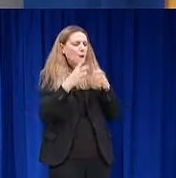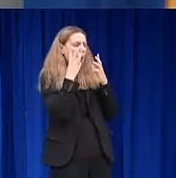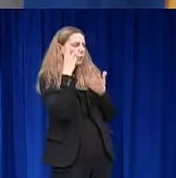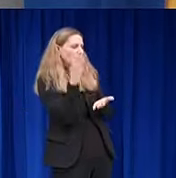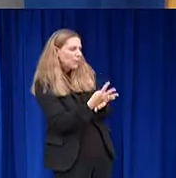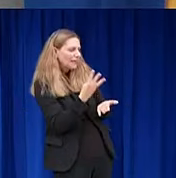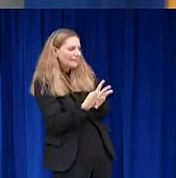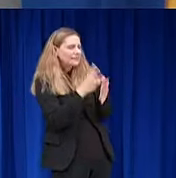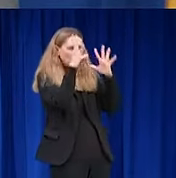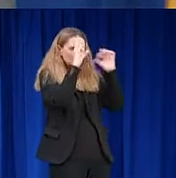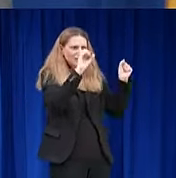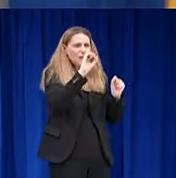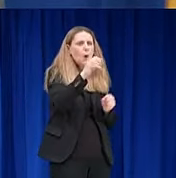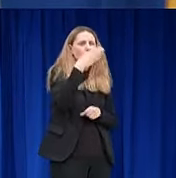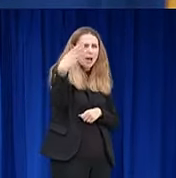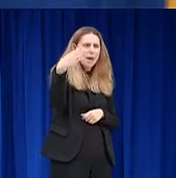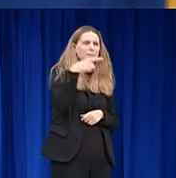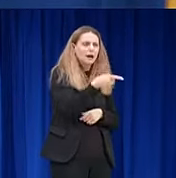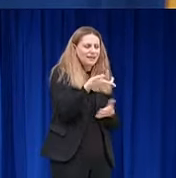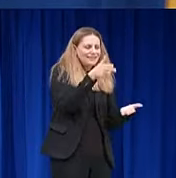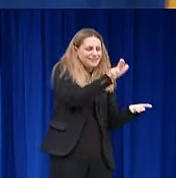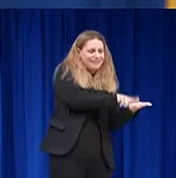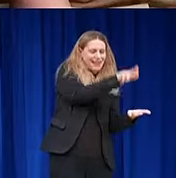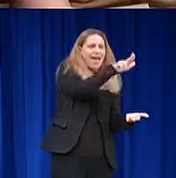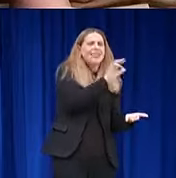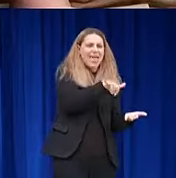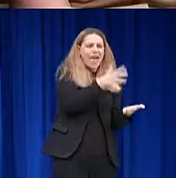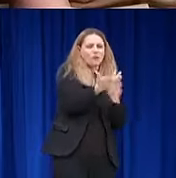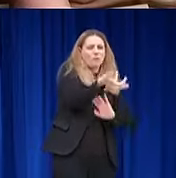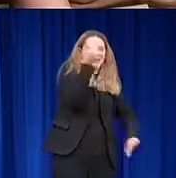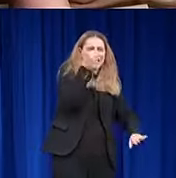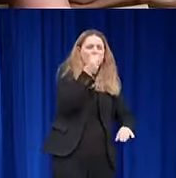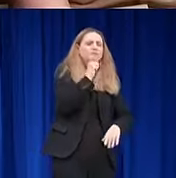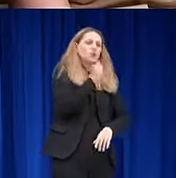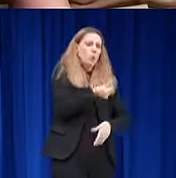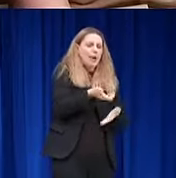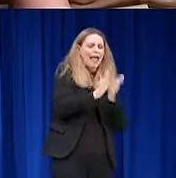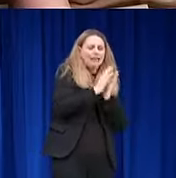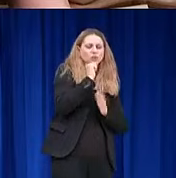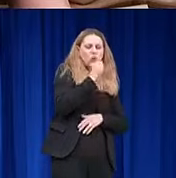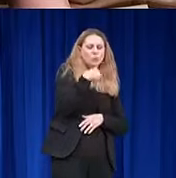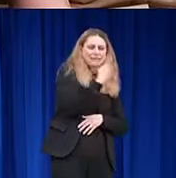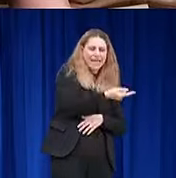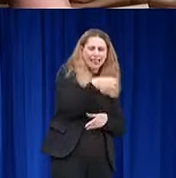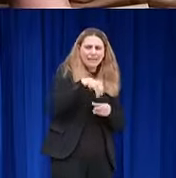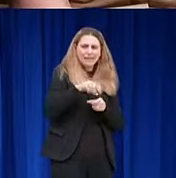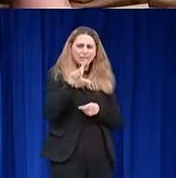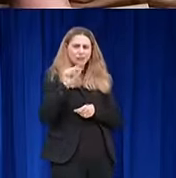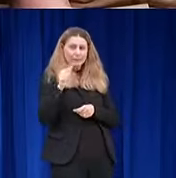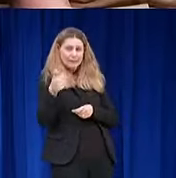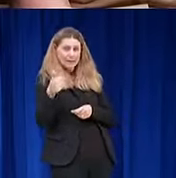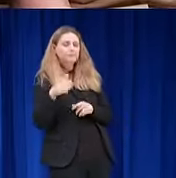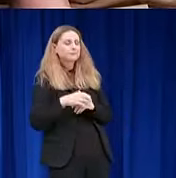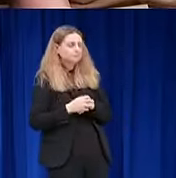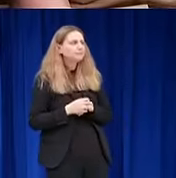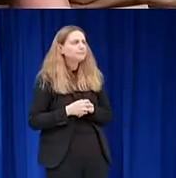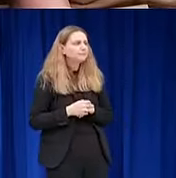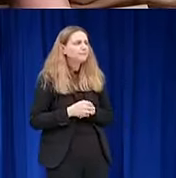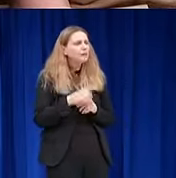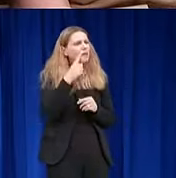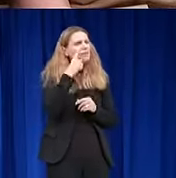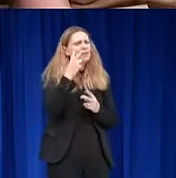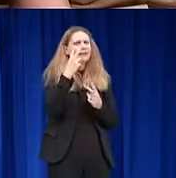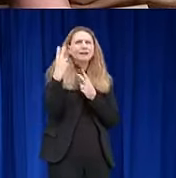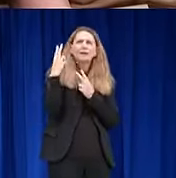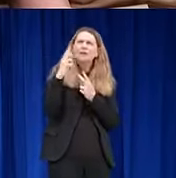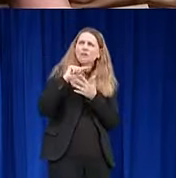Don't Ask, Don't Tell into law in 2010. Think about the contributions of individuals like Dr. Kameny and